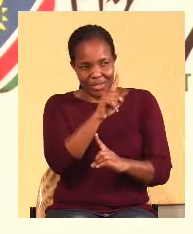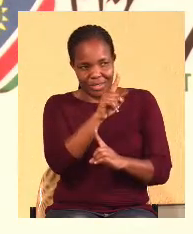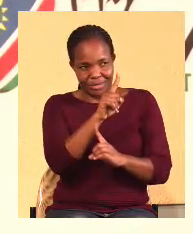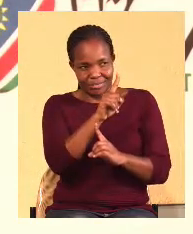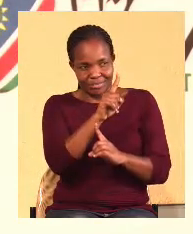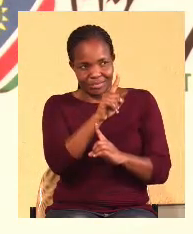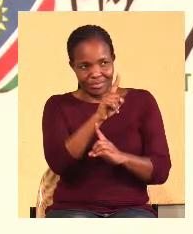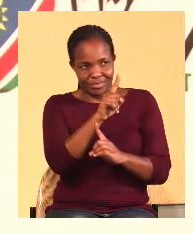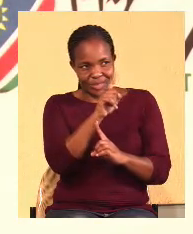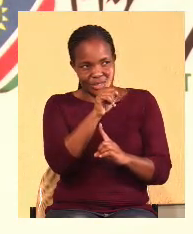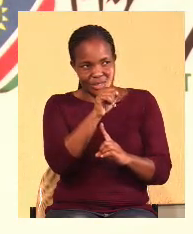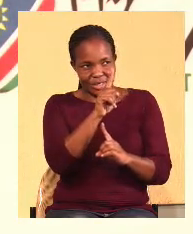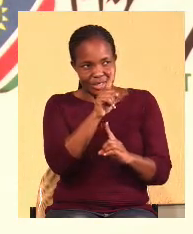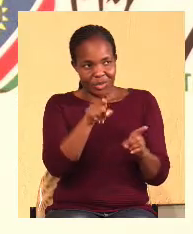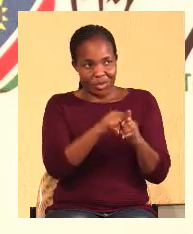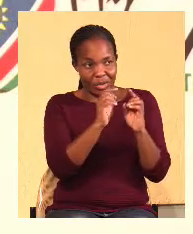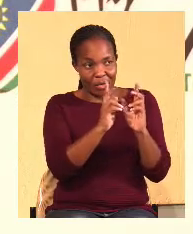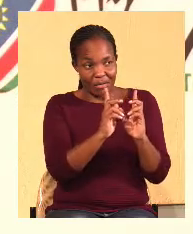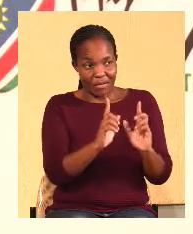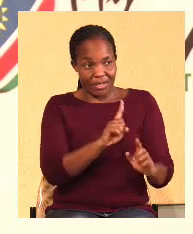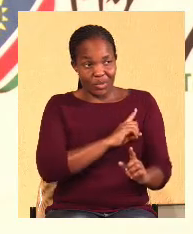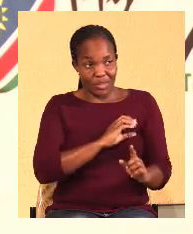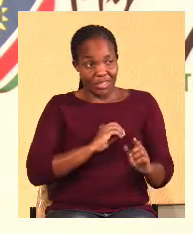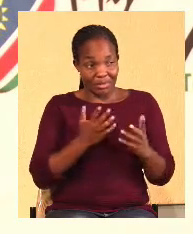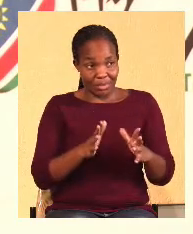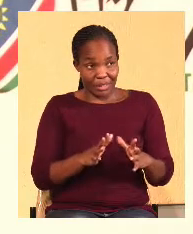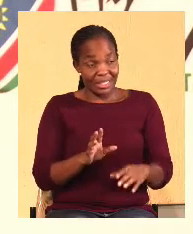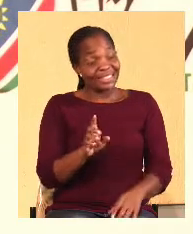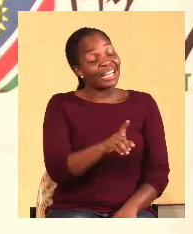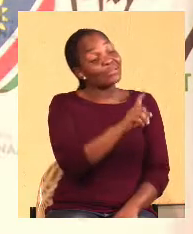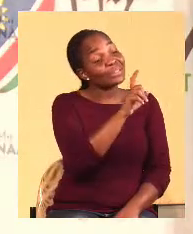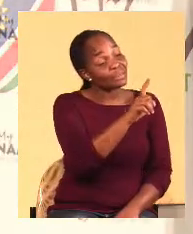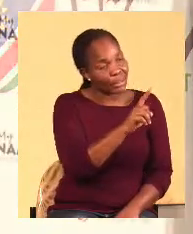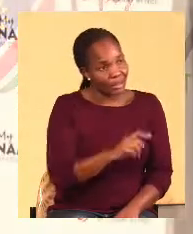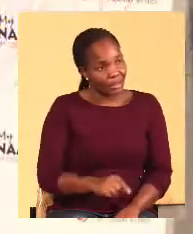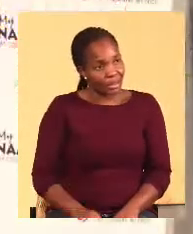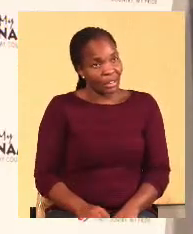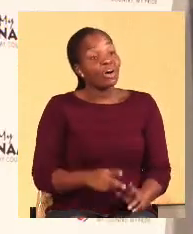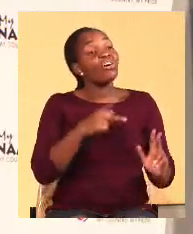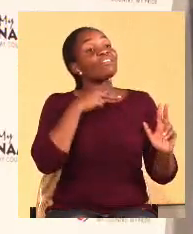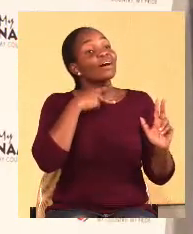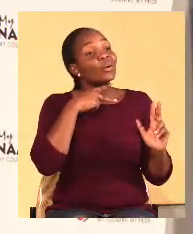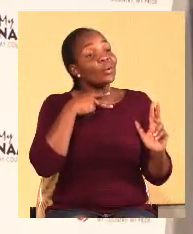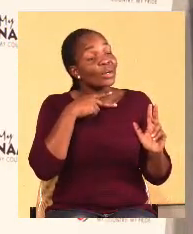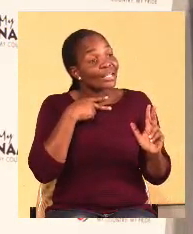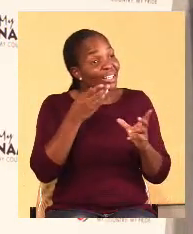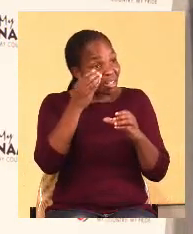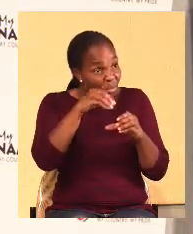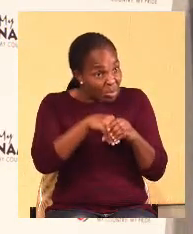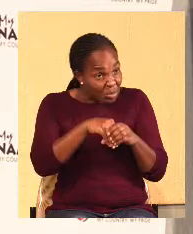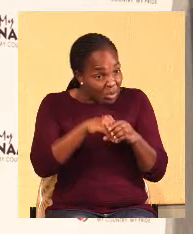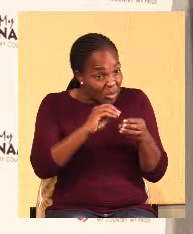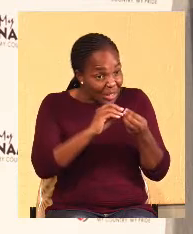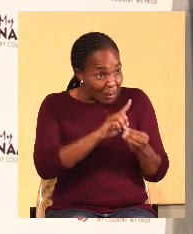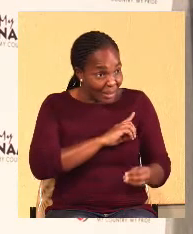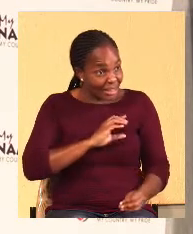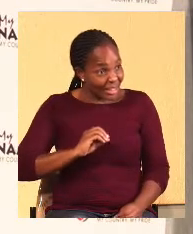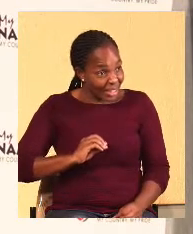gathering. So in other words, pastors as the rule currently stand, they are included in the 10.